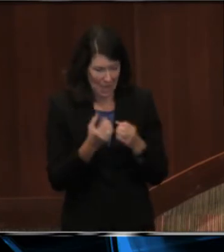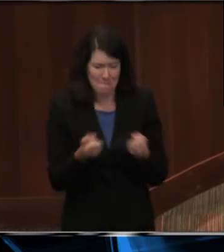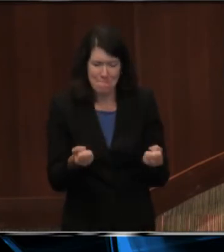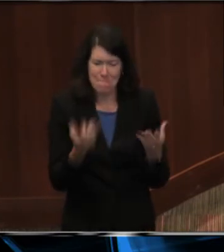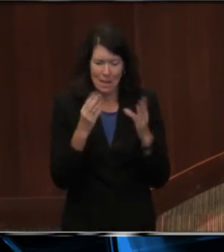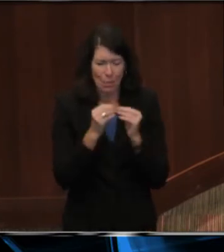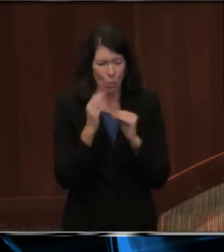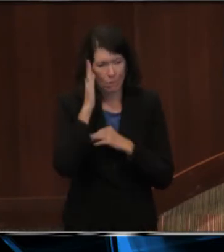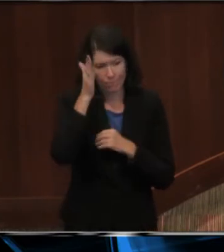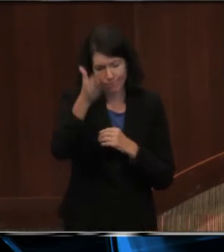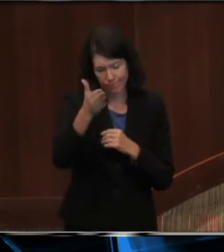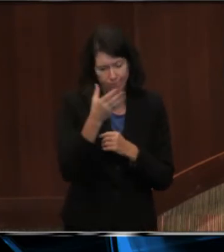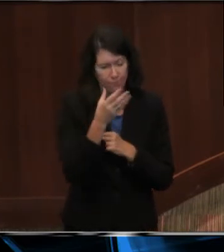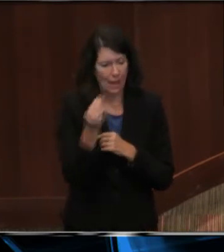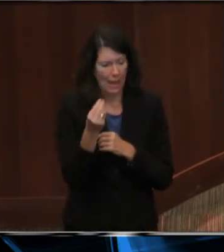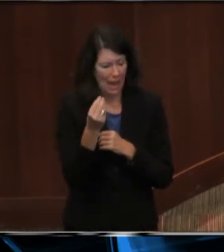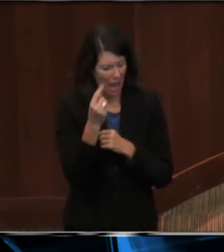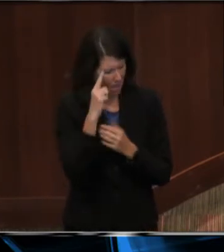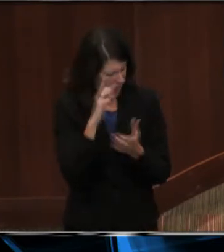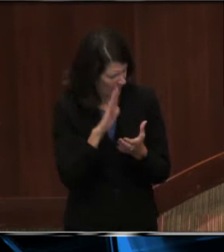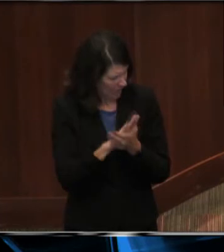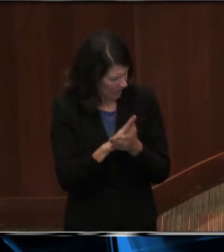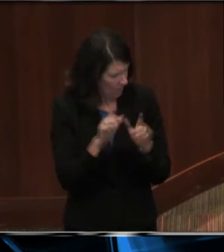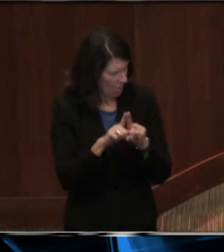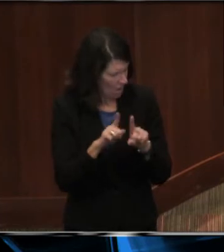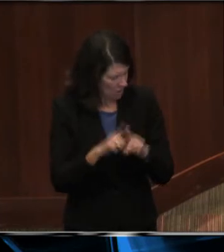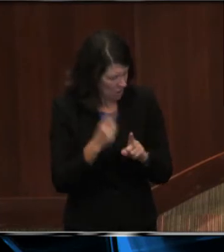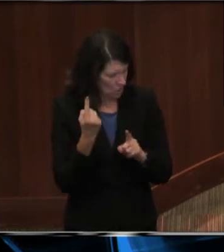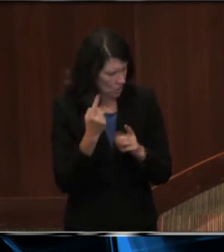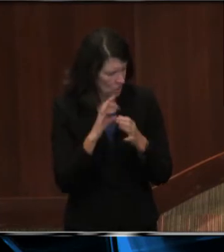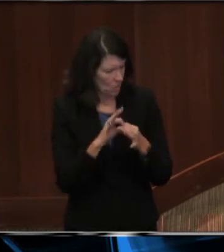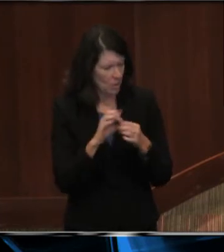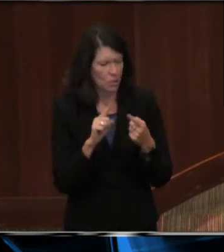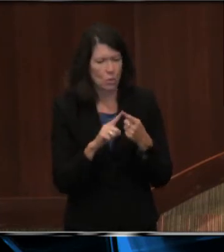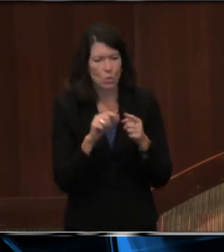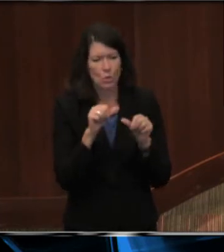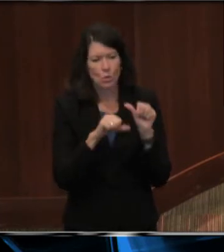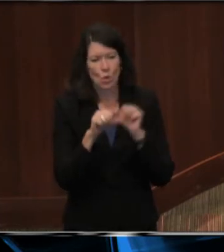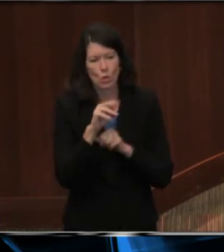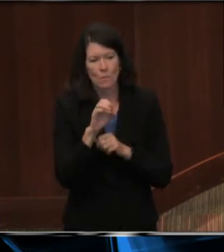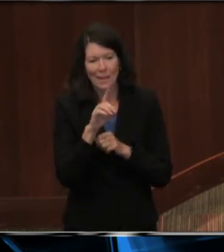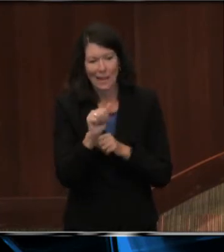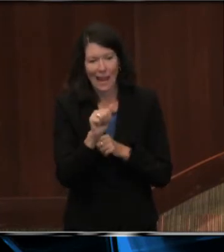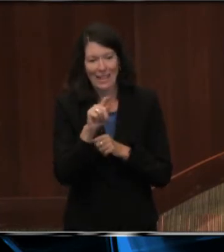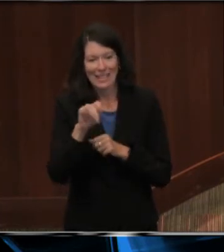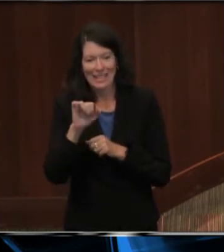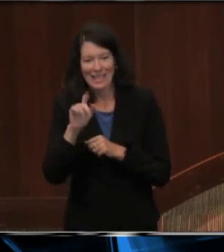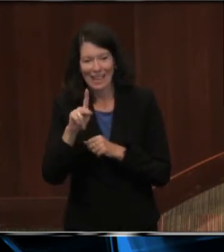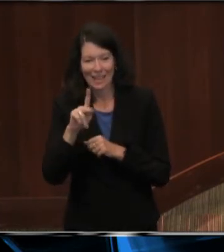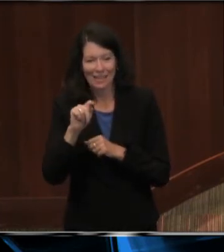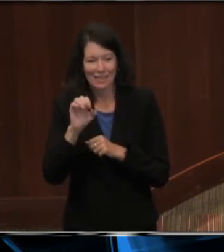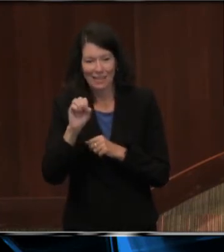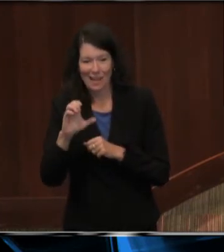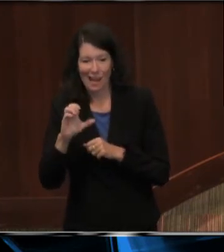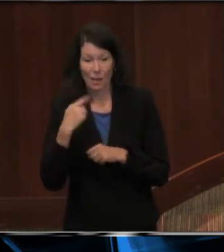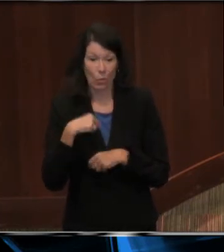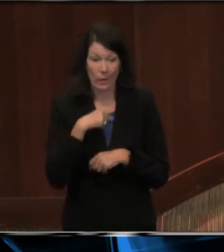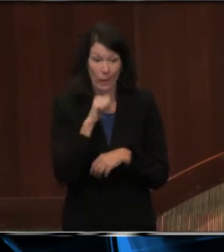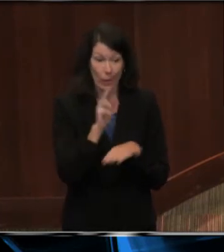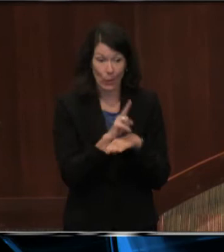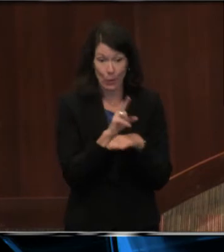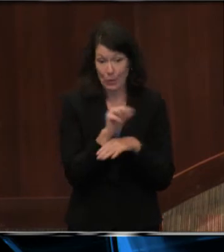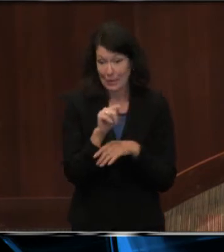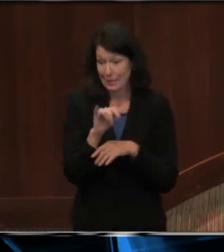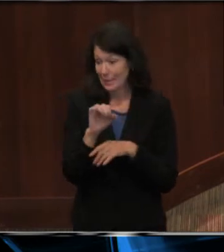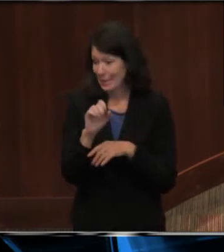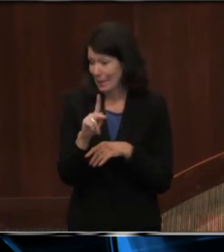many more to come, and I believe that this is also something on a social media platform, TikTok, that we're not on, but again,